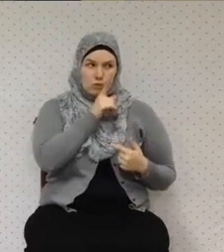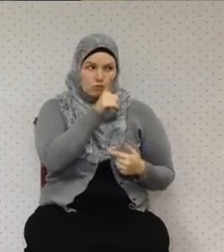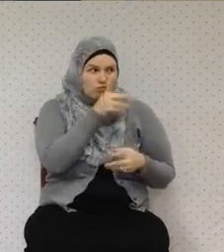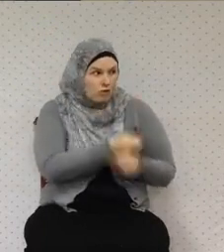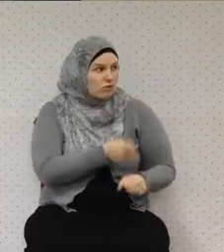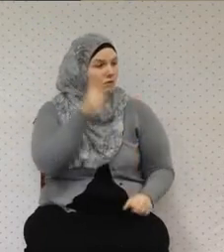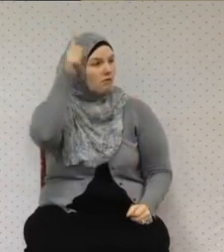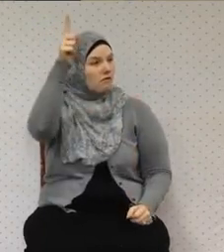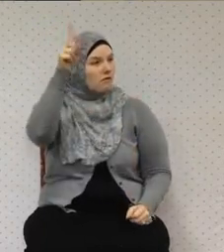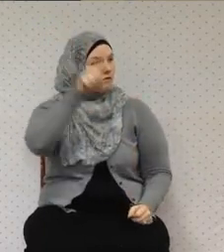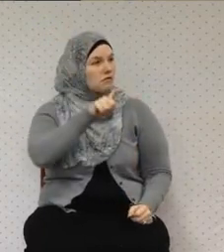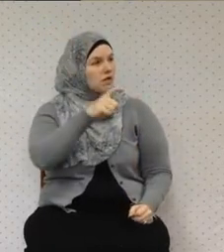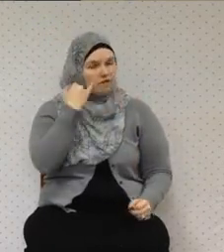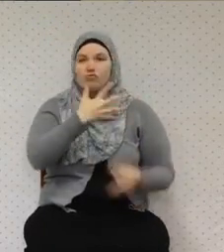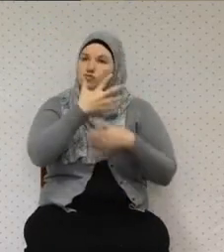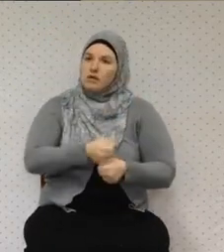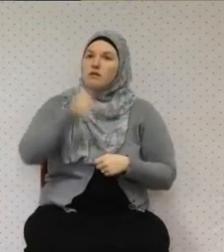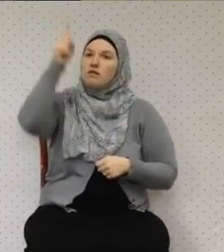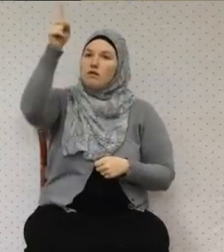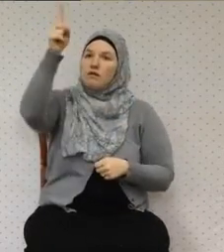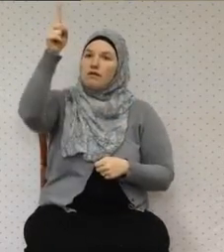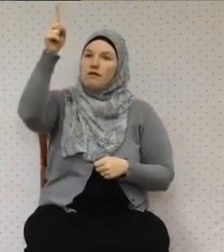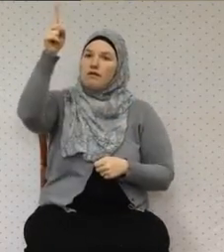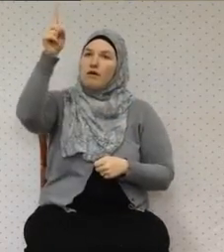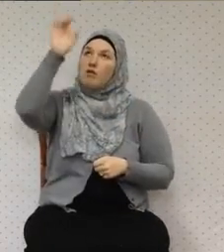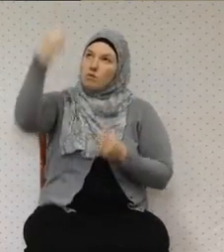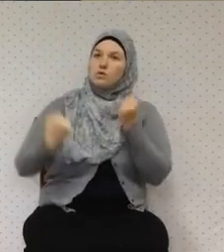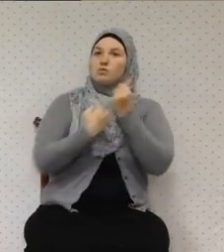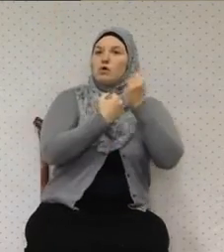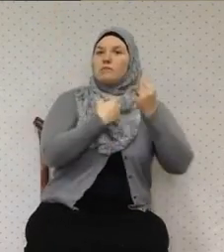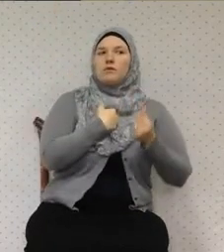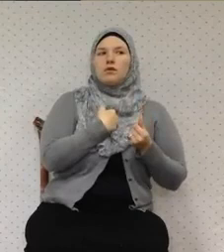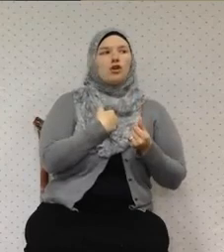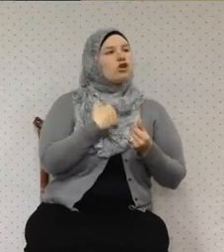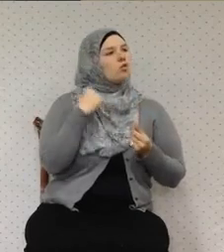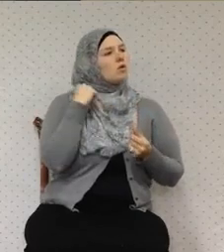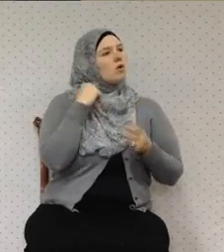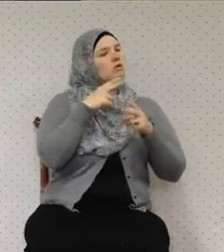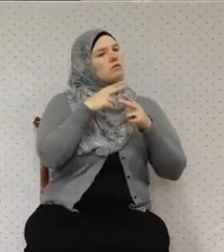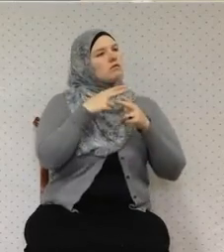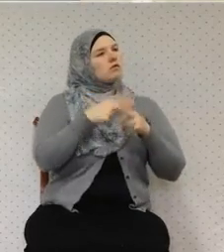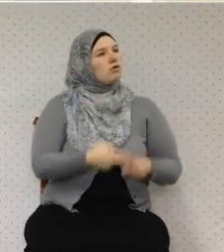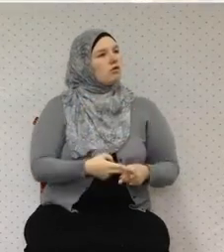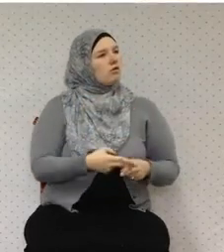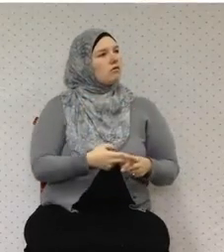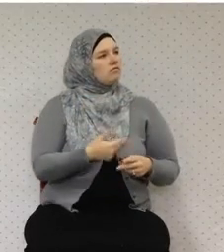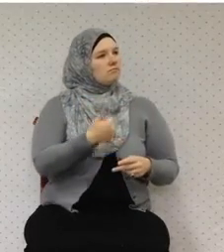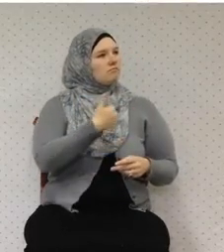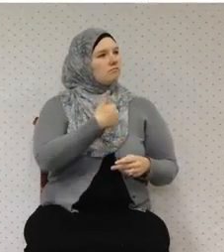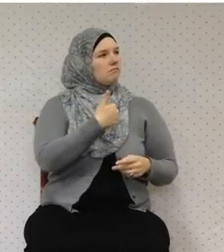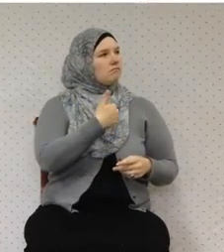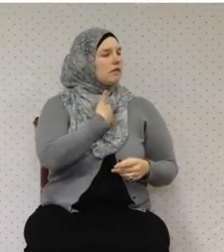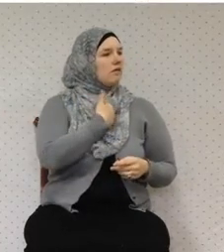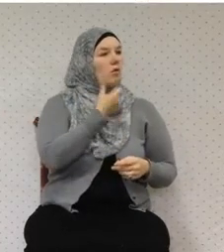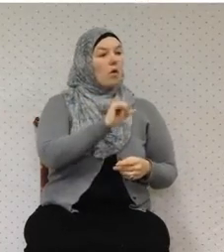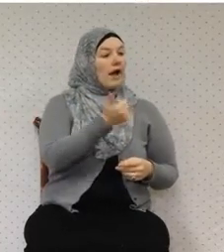Allah? If you trust Allah to support you, you will not consider and give any